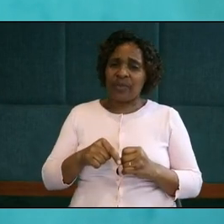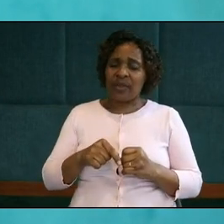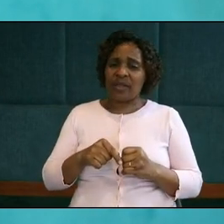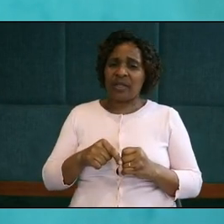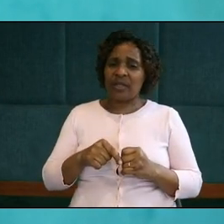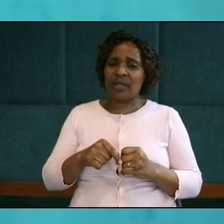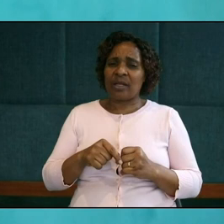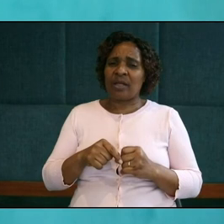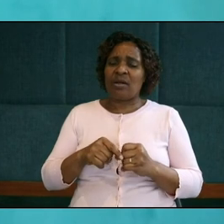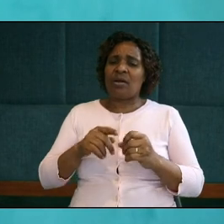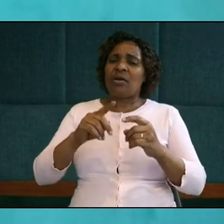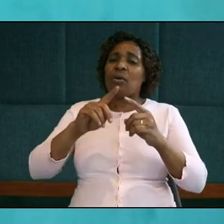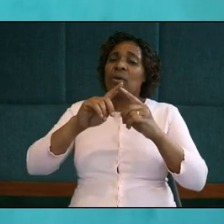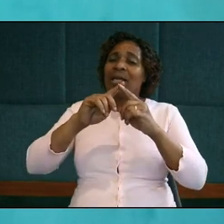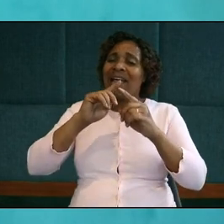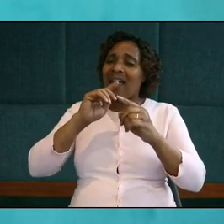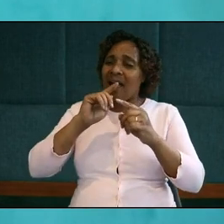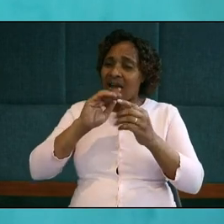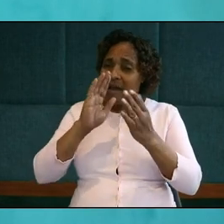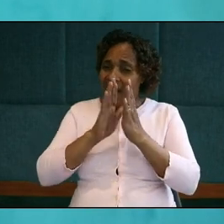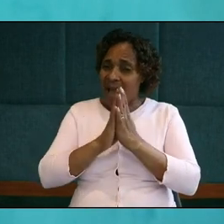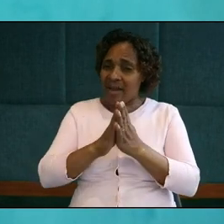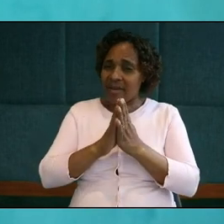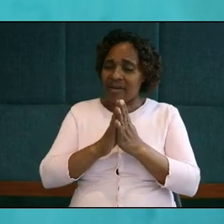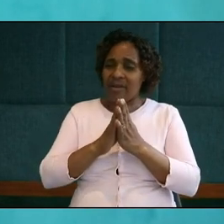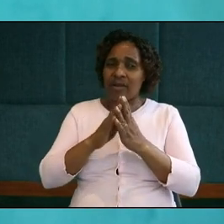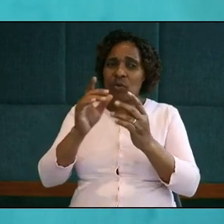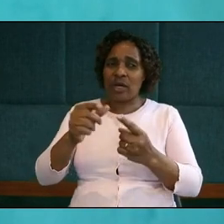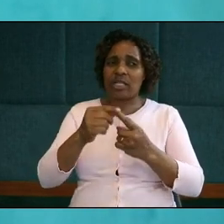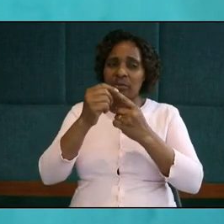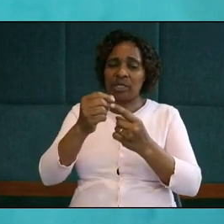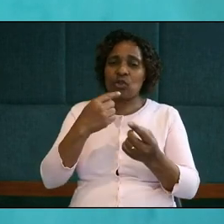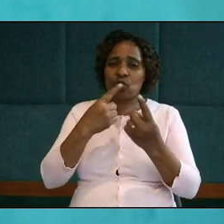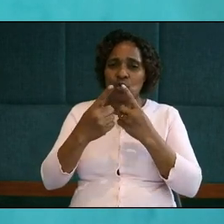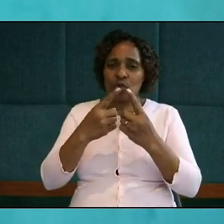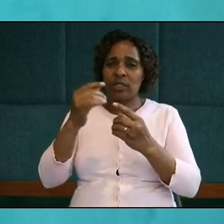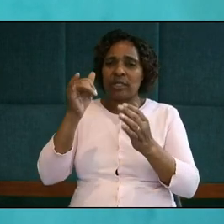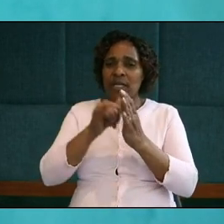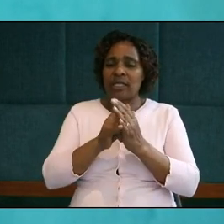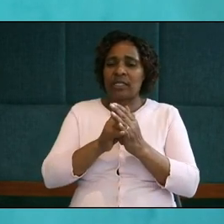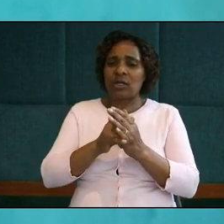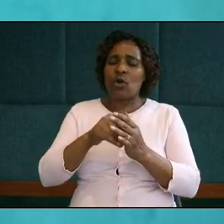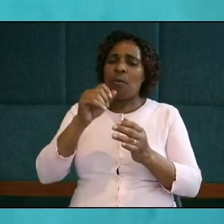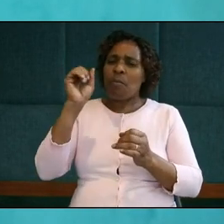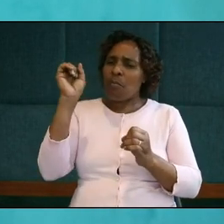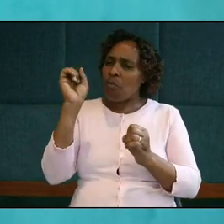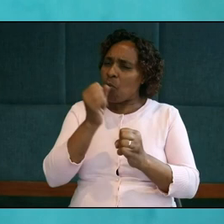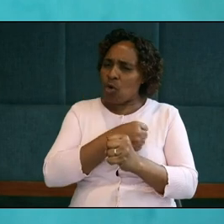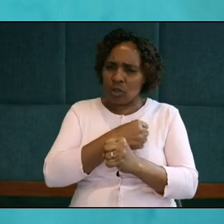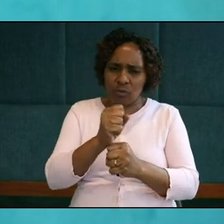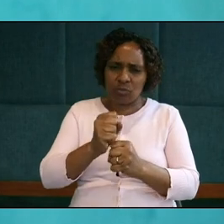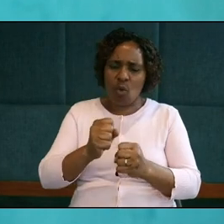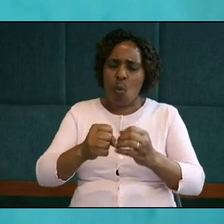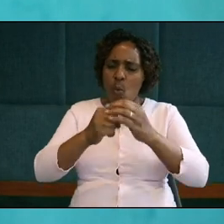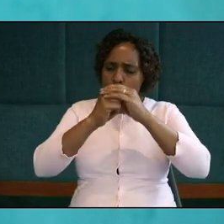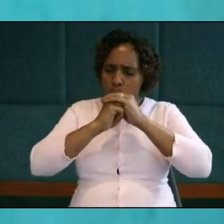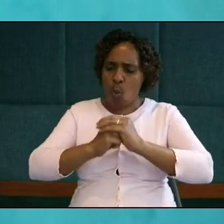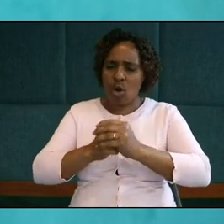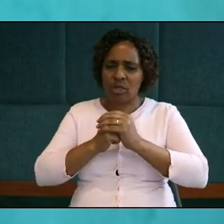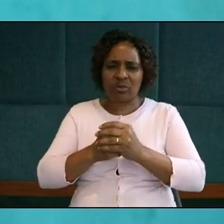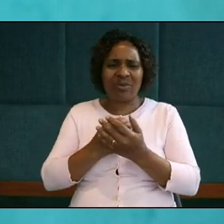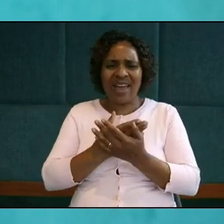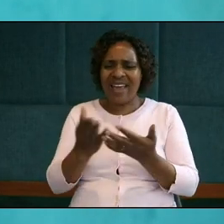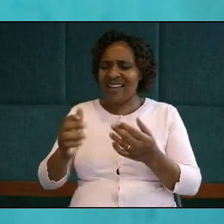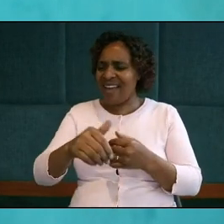g. And we are specifically told that we should not bow down to